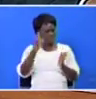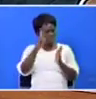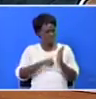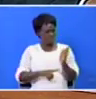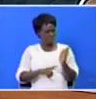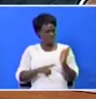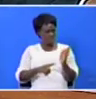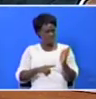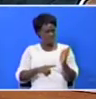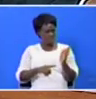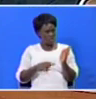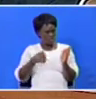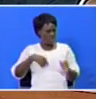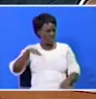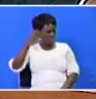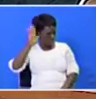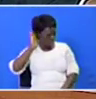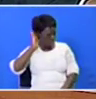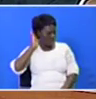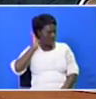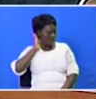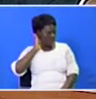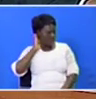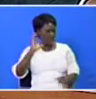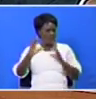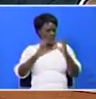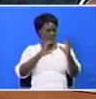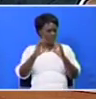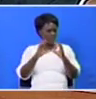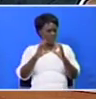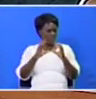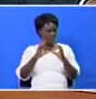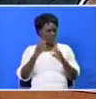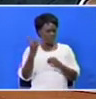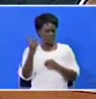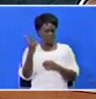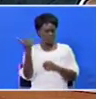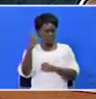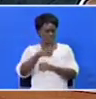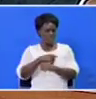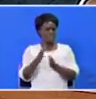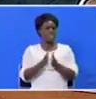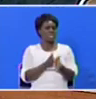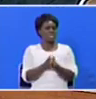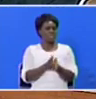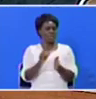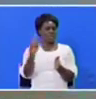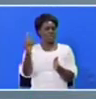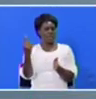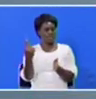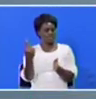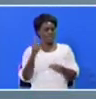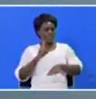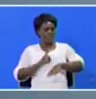to David Murathe, I have listened to the conversation on this matter the last 2 days, and I find it very interesting. First,